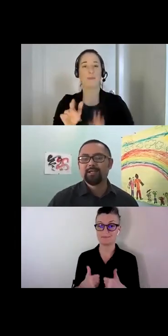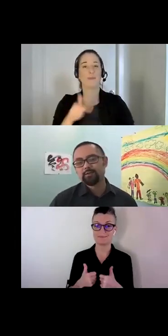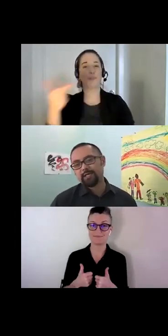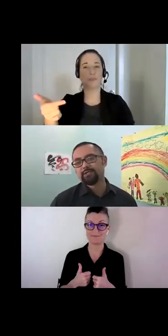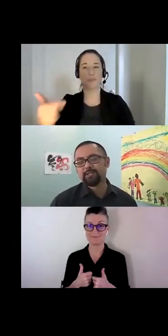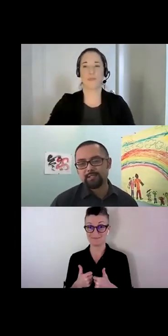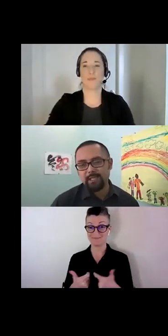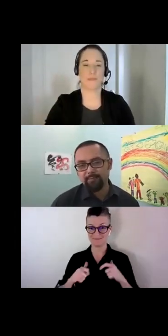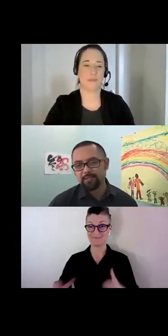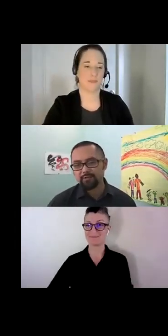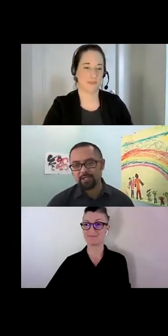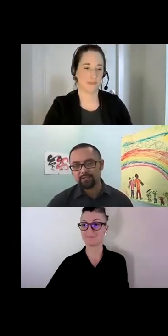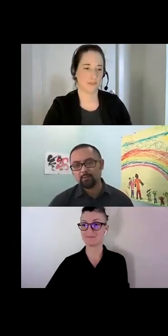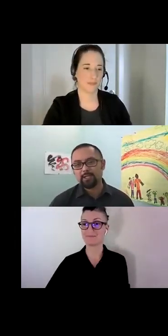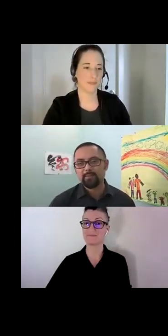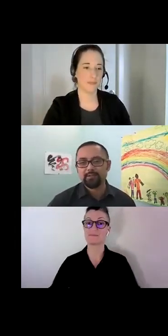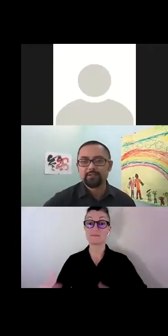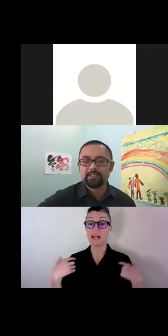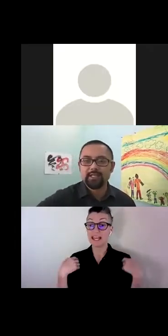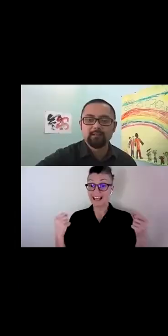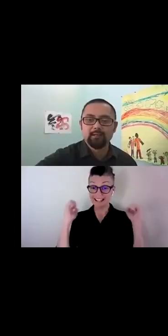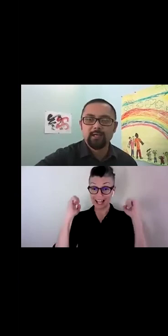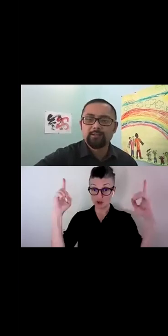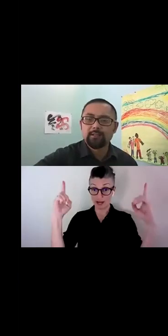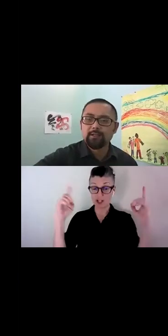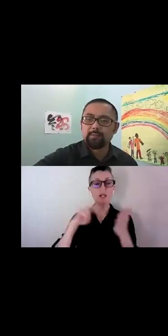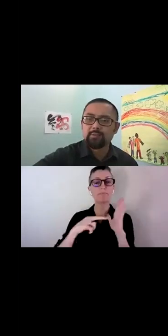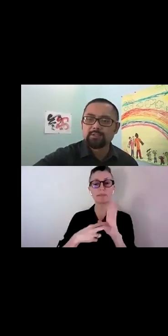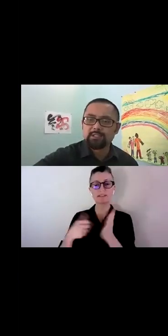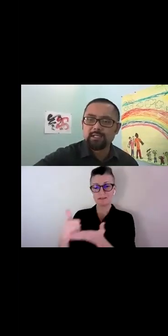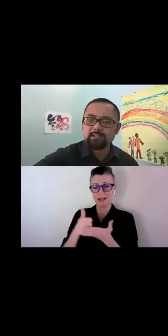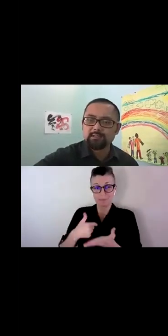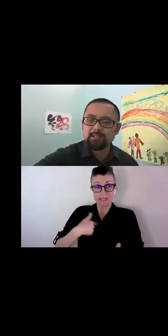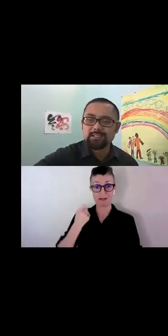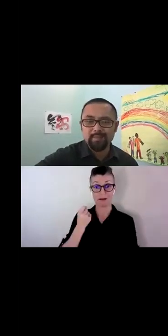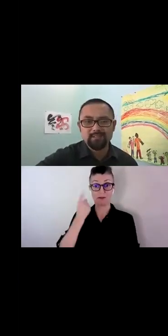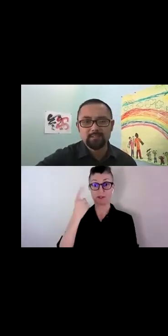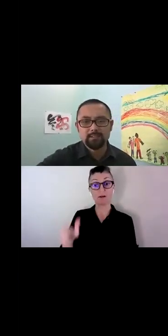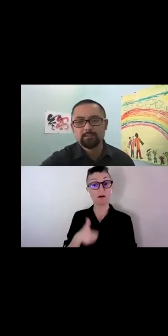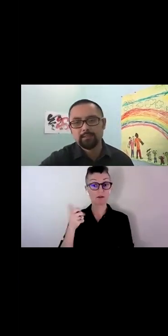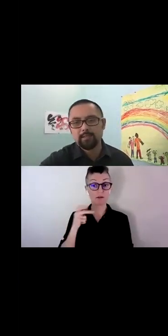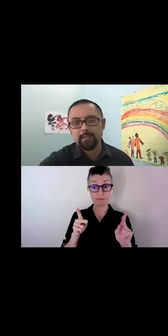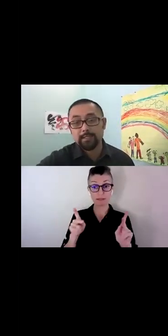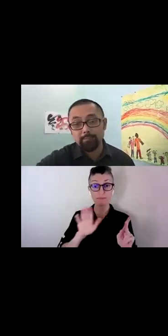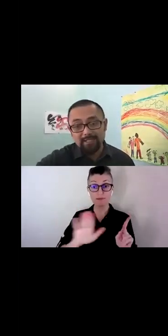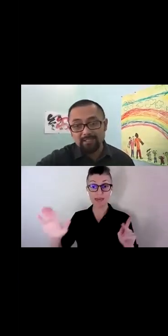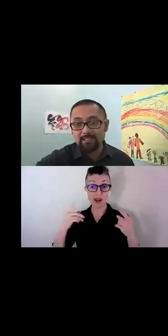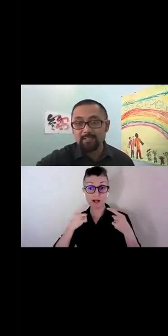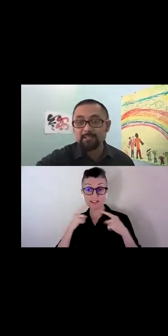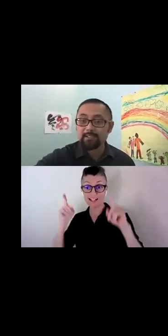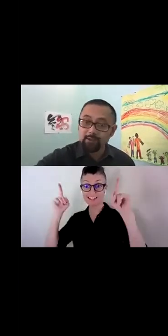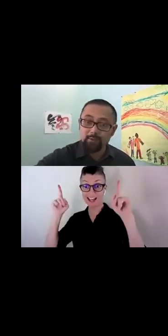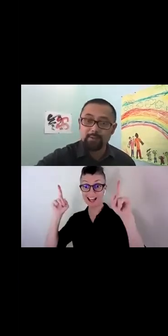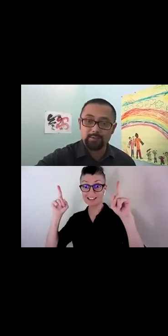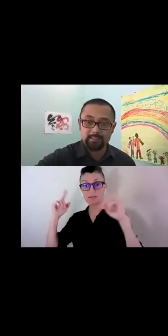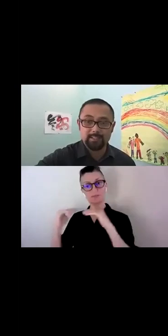healing education is the type of education that will help me understand that other people's success is my success, and that my success